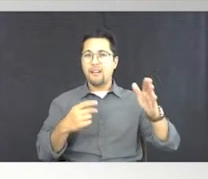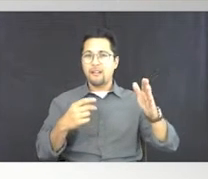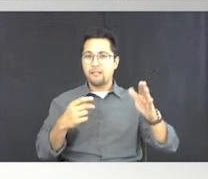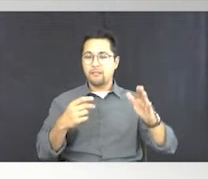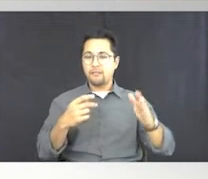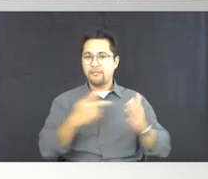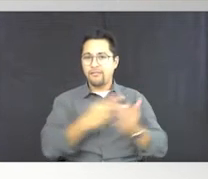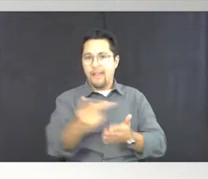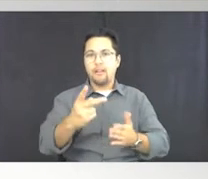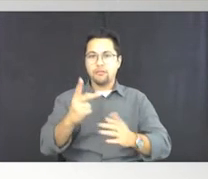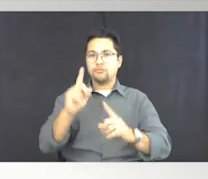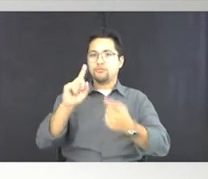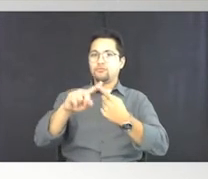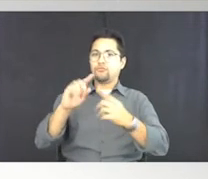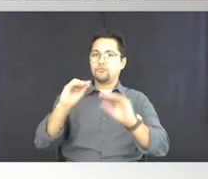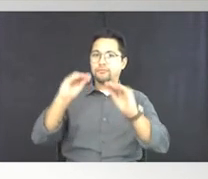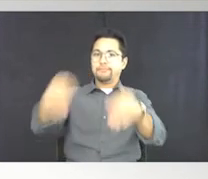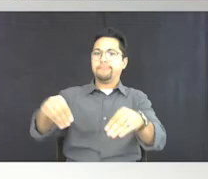IEP?